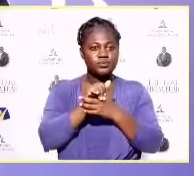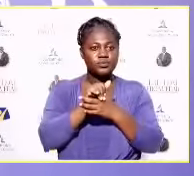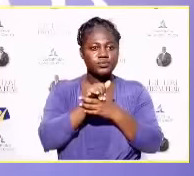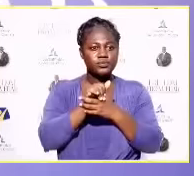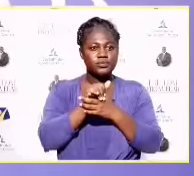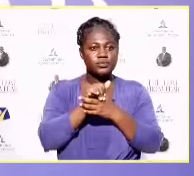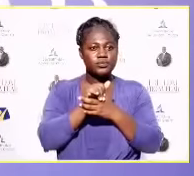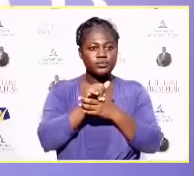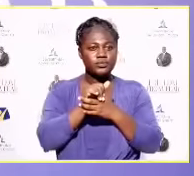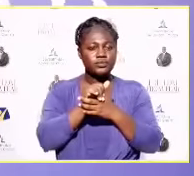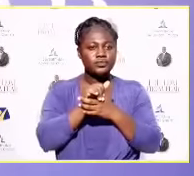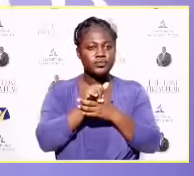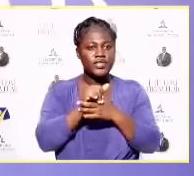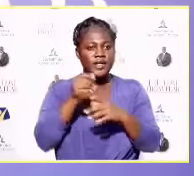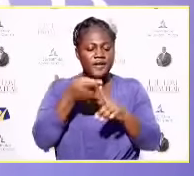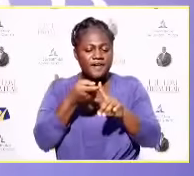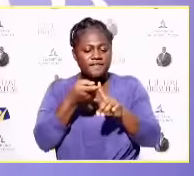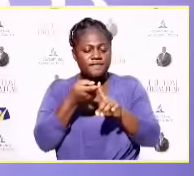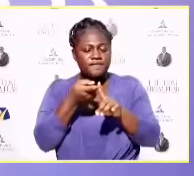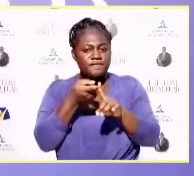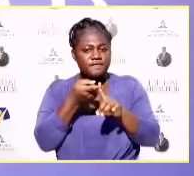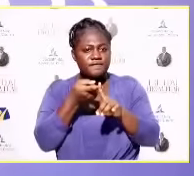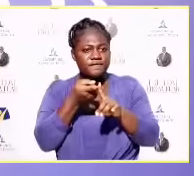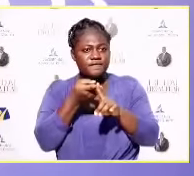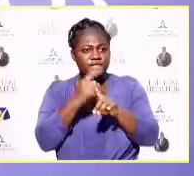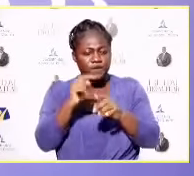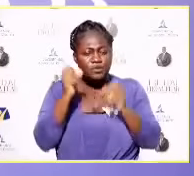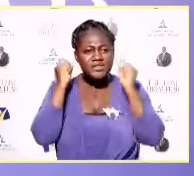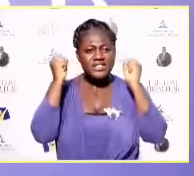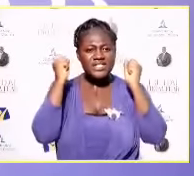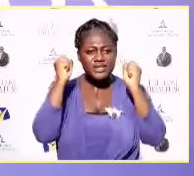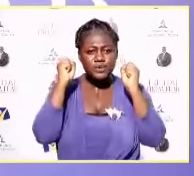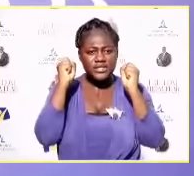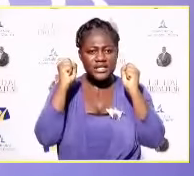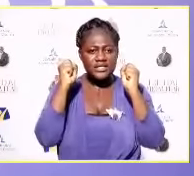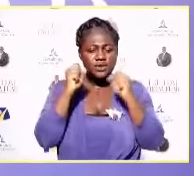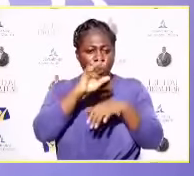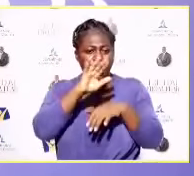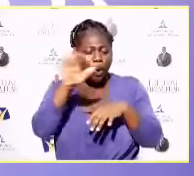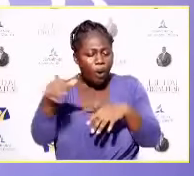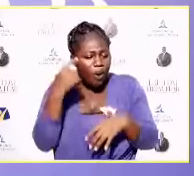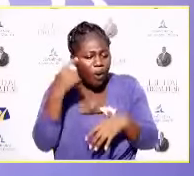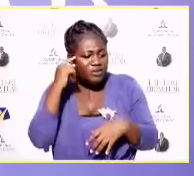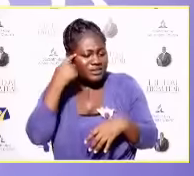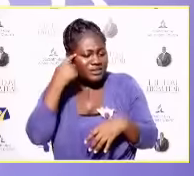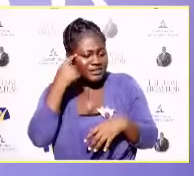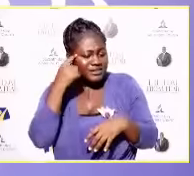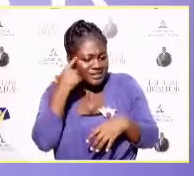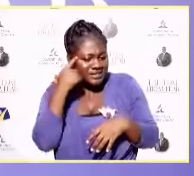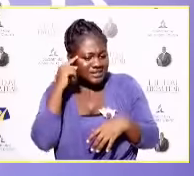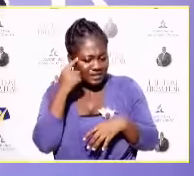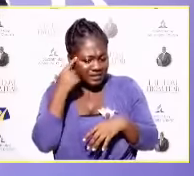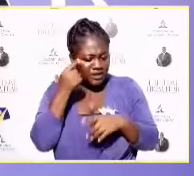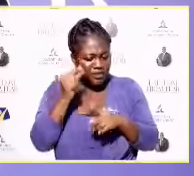or greed, shall they with feigned words, words that